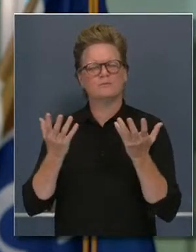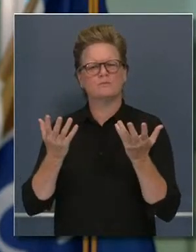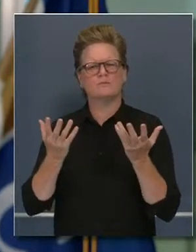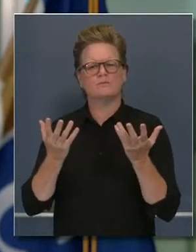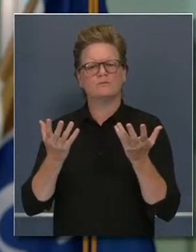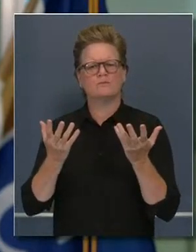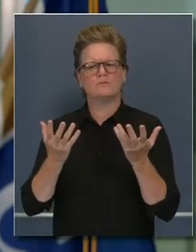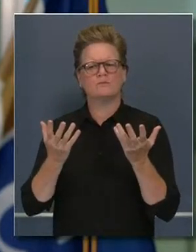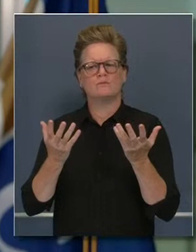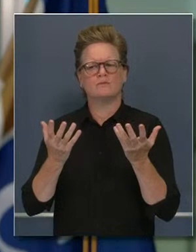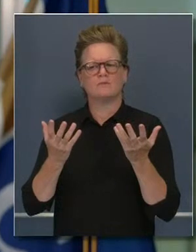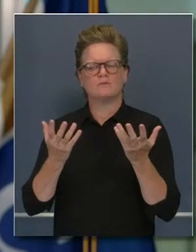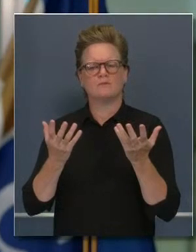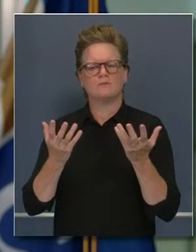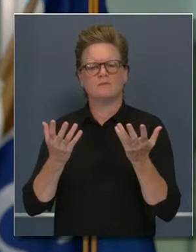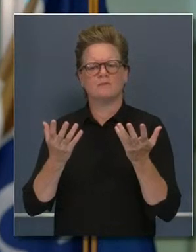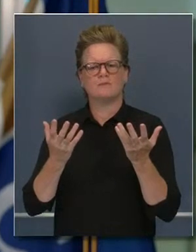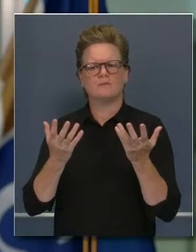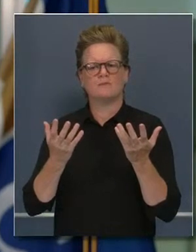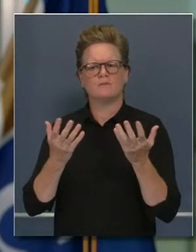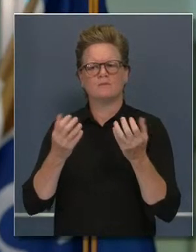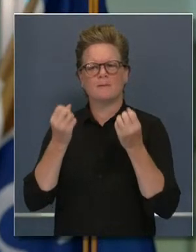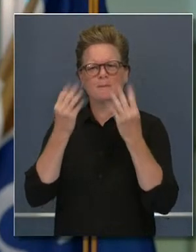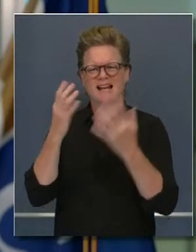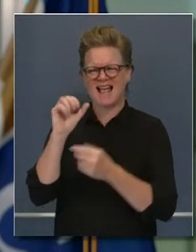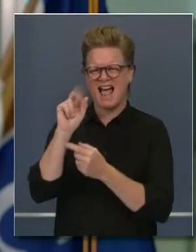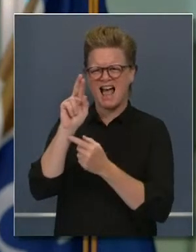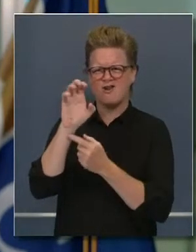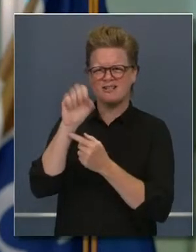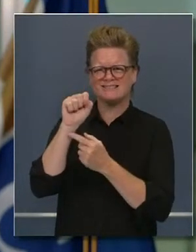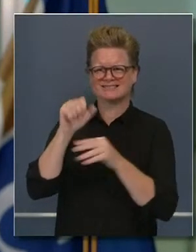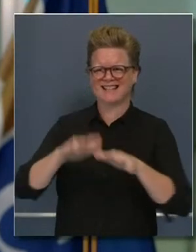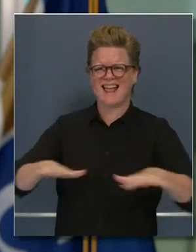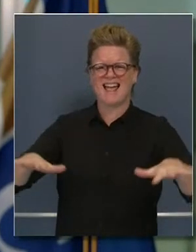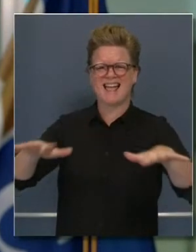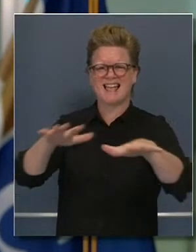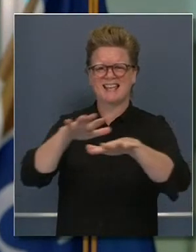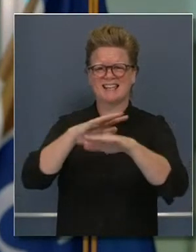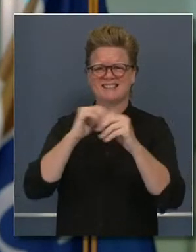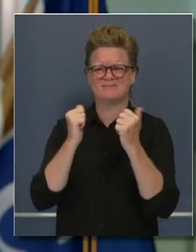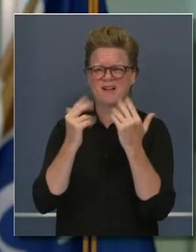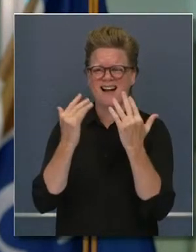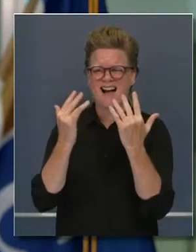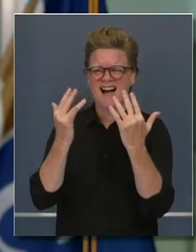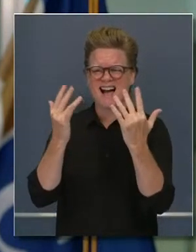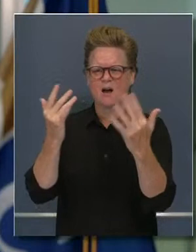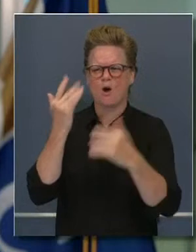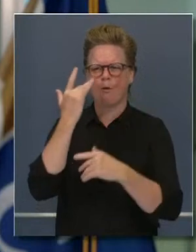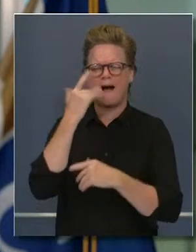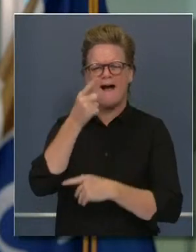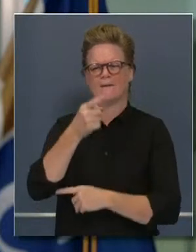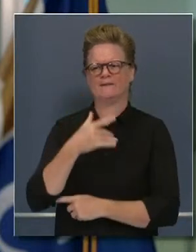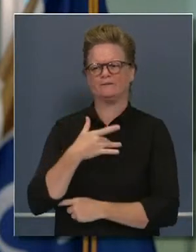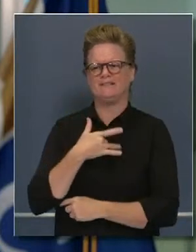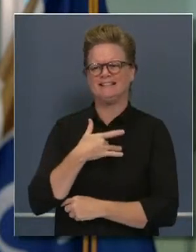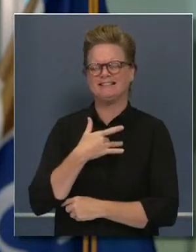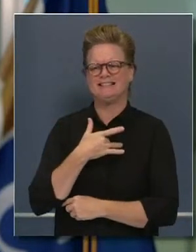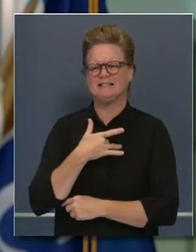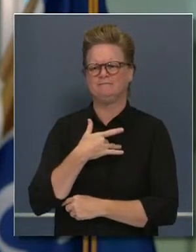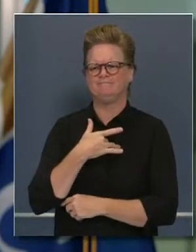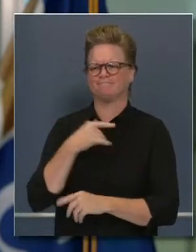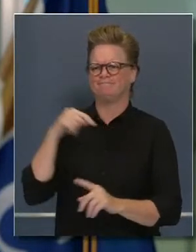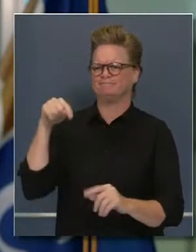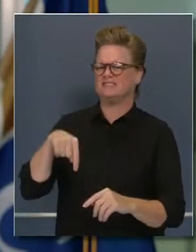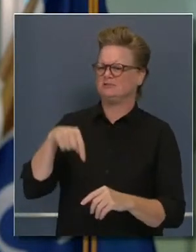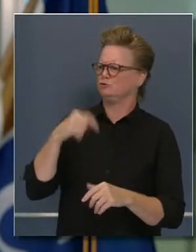fewer acres burned, as you noted at the top of the event today. Why do you believe this has been such a bad fire